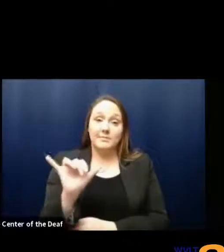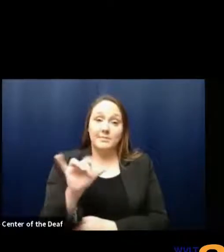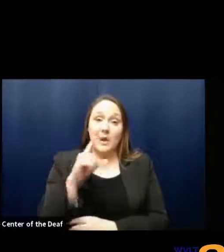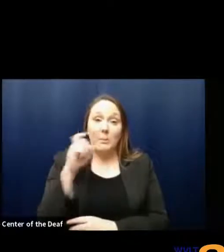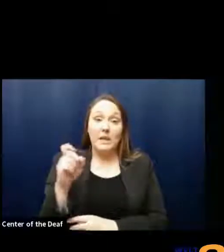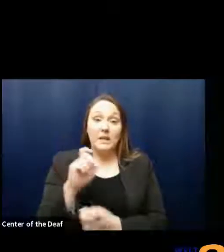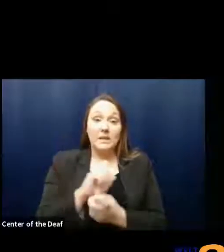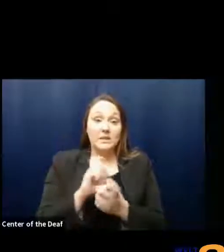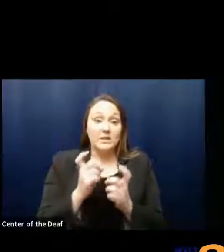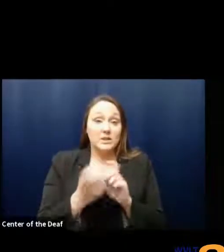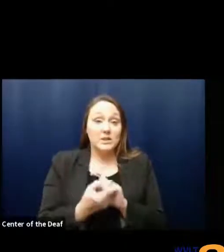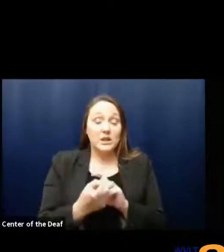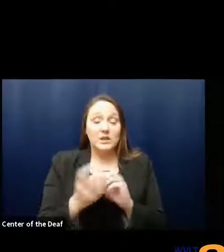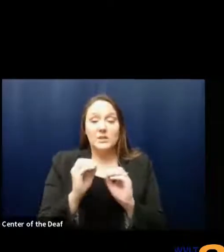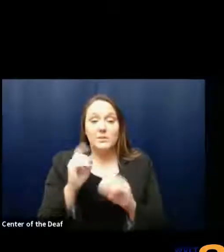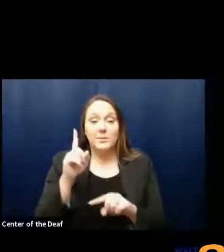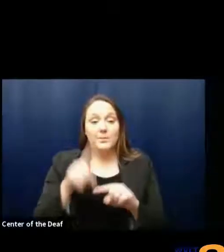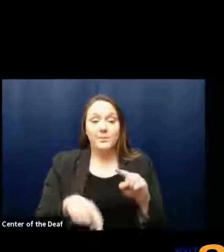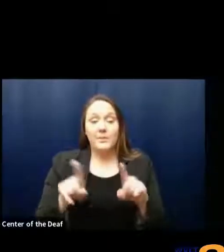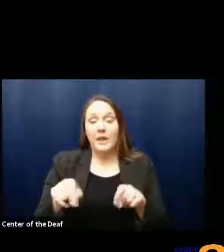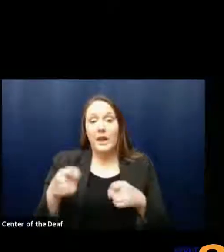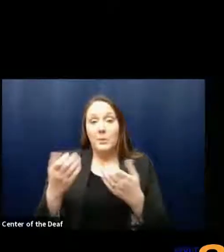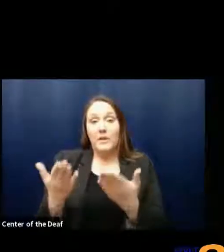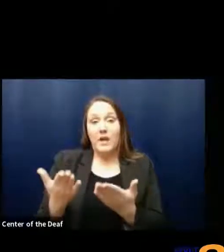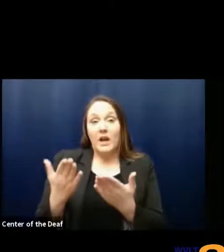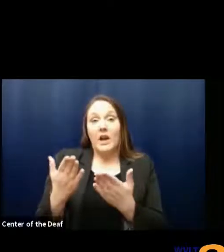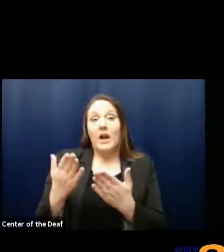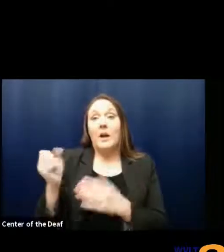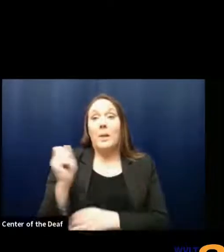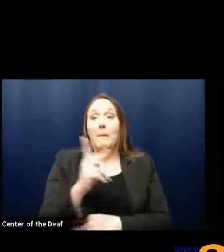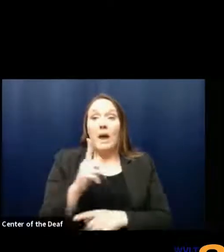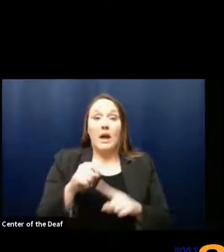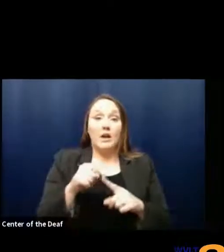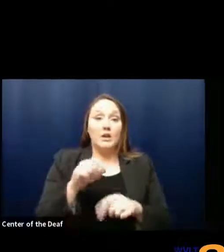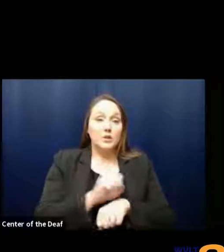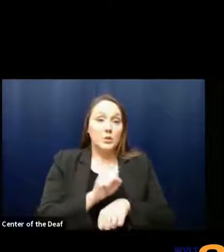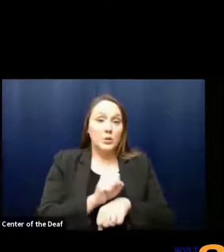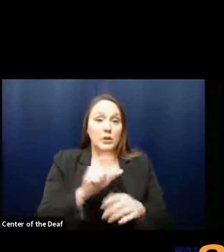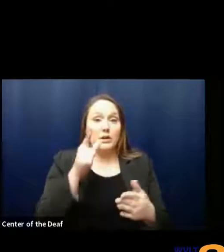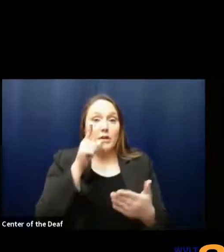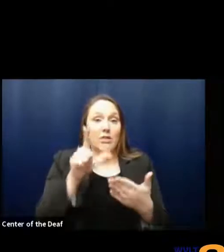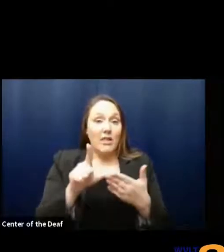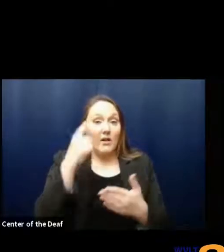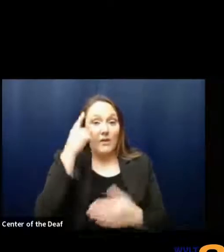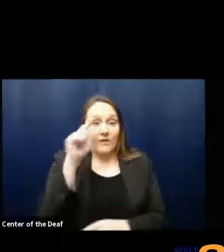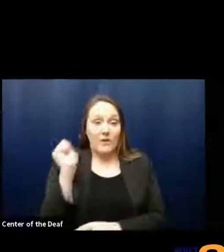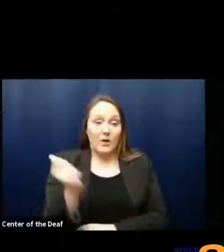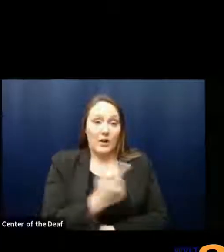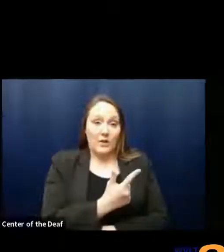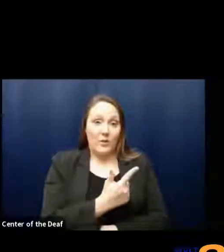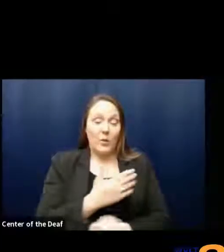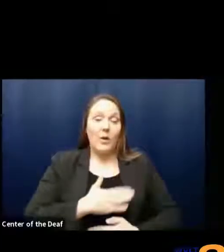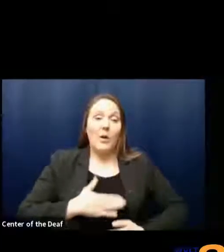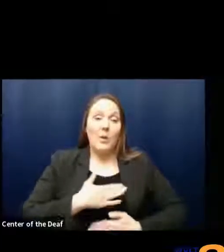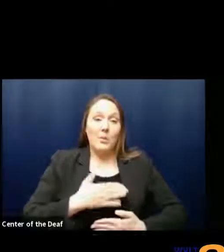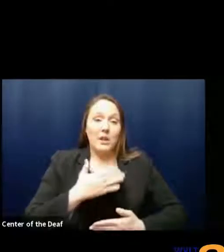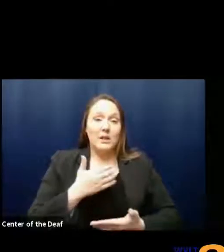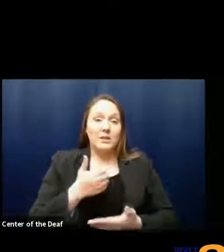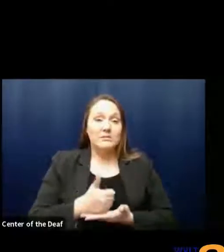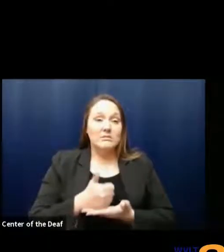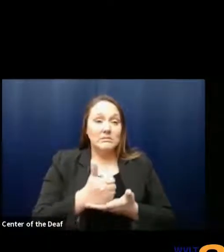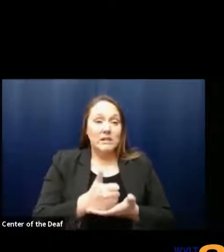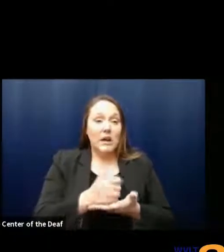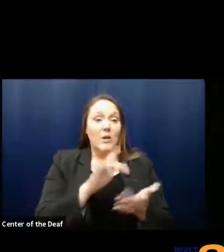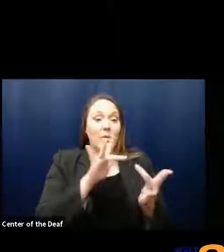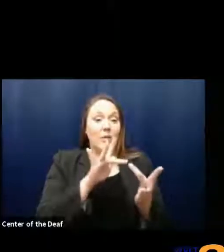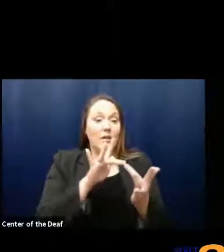changes, we will no longer be able to provide return to work letters for everyone. So please help supplement the contact tracing process